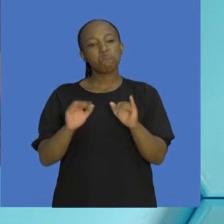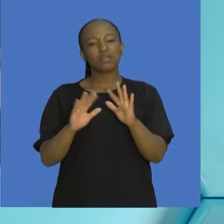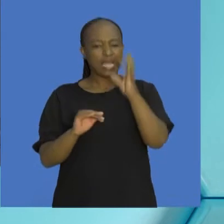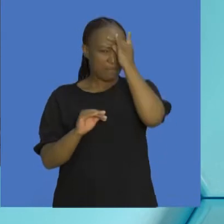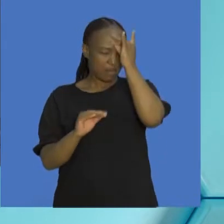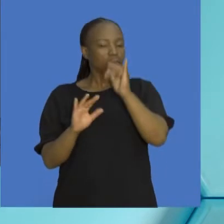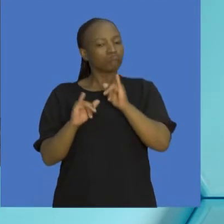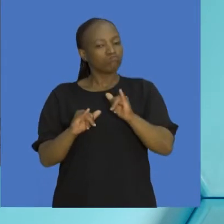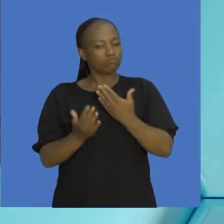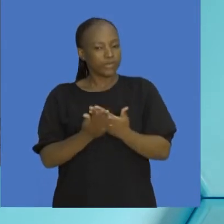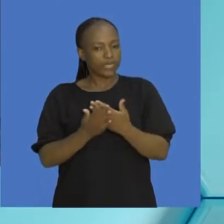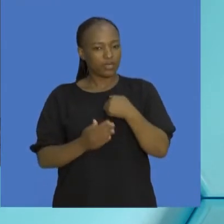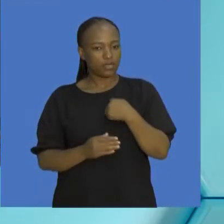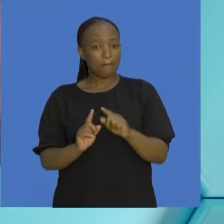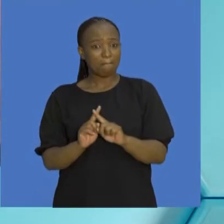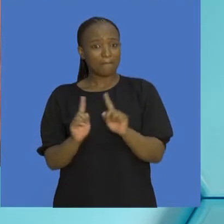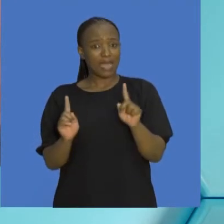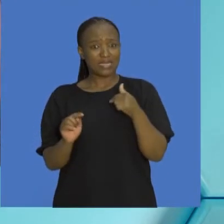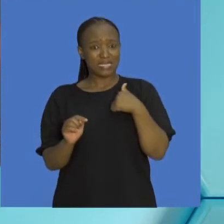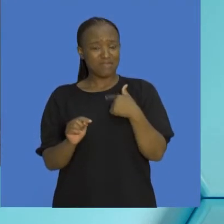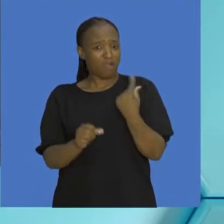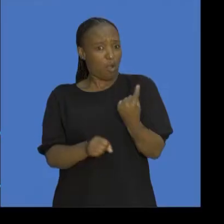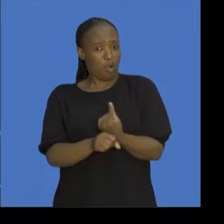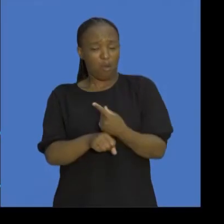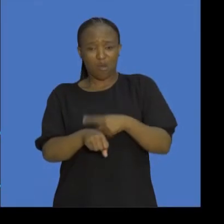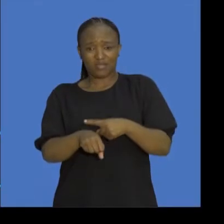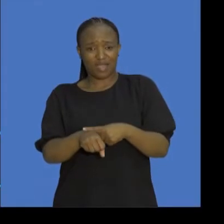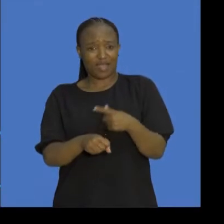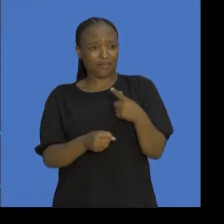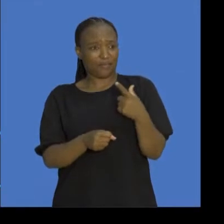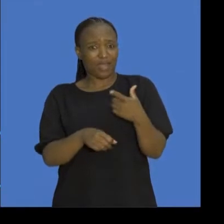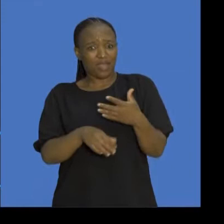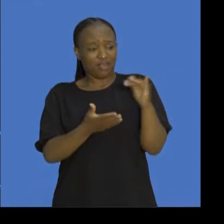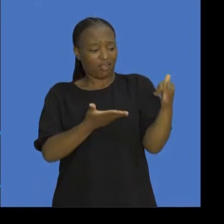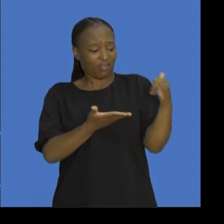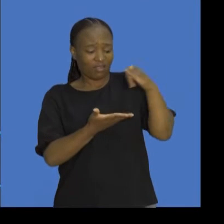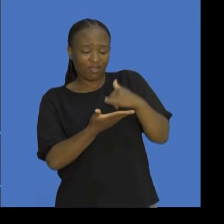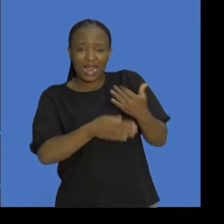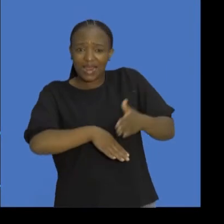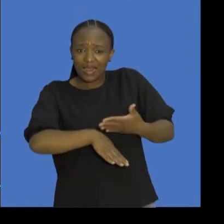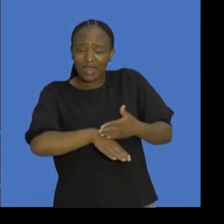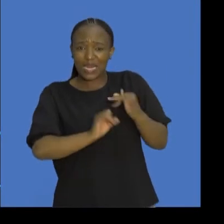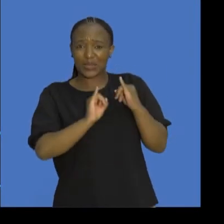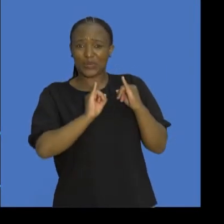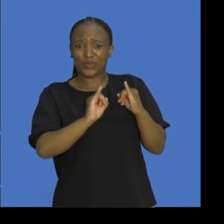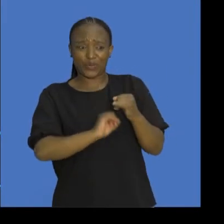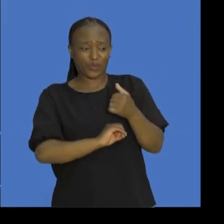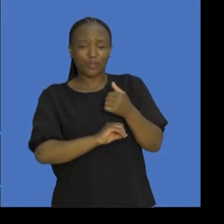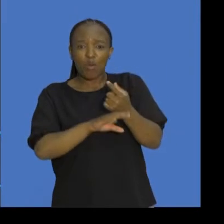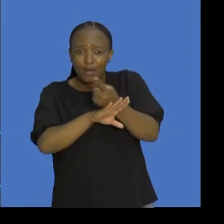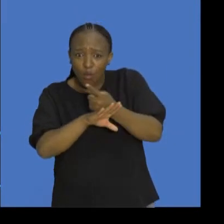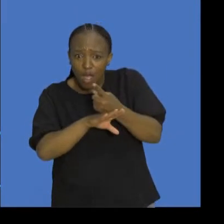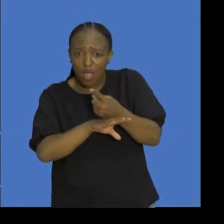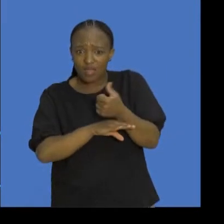know, I can wait for 10 minutes. But if the mode was there, that a flight will be